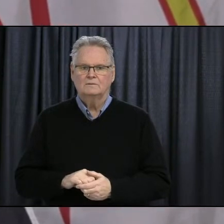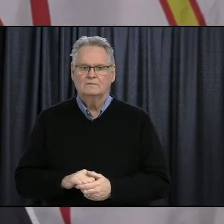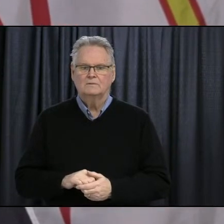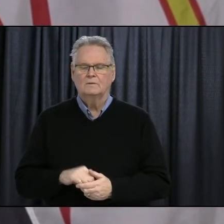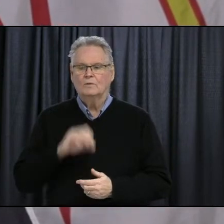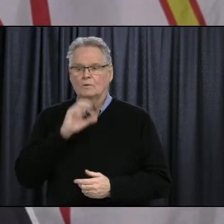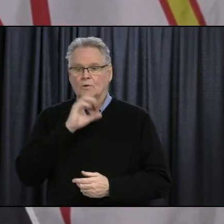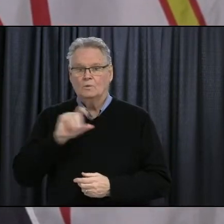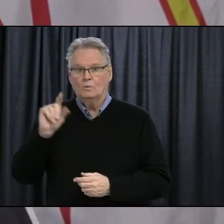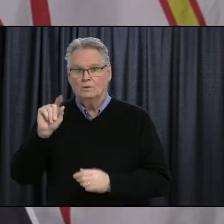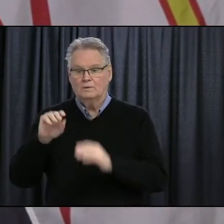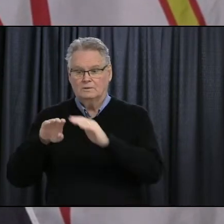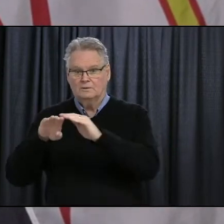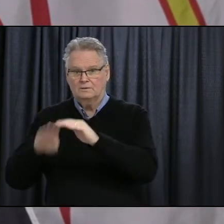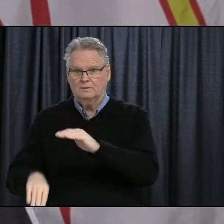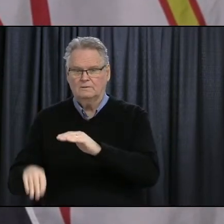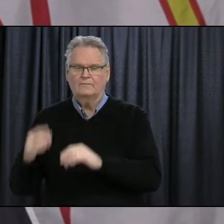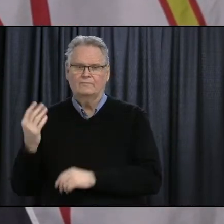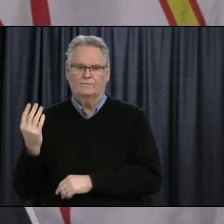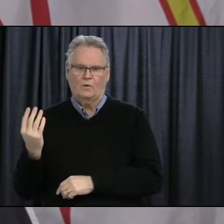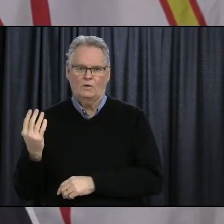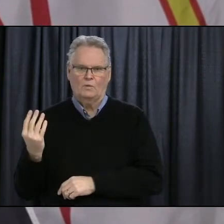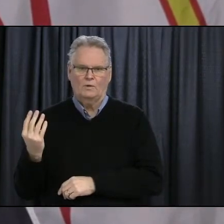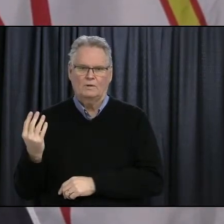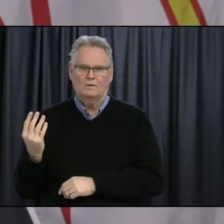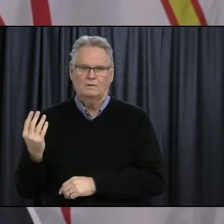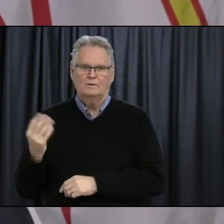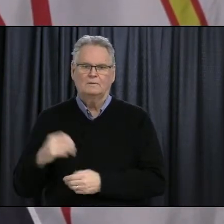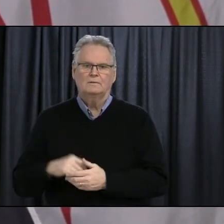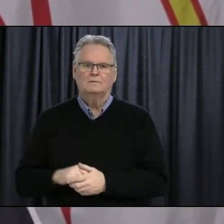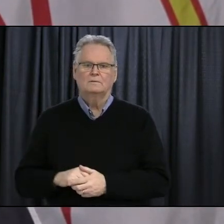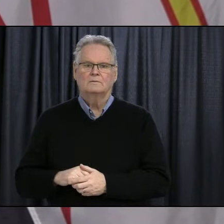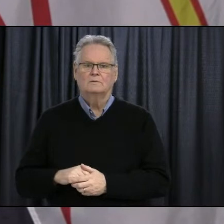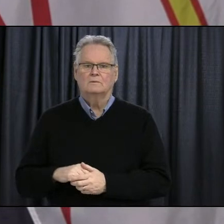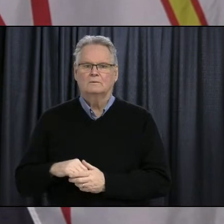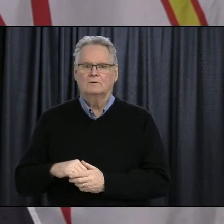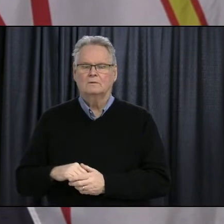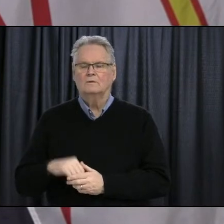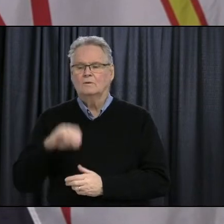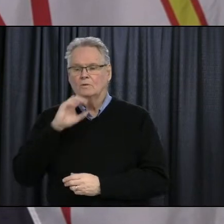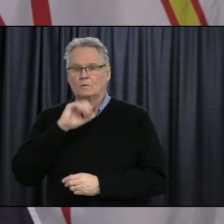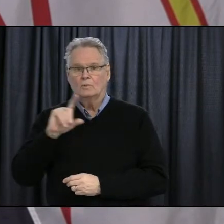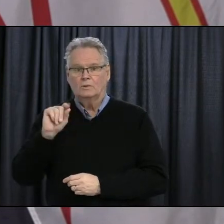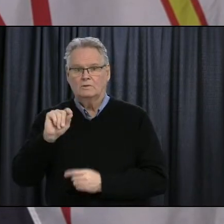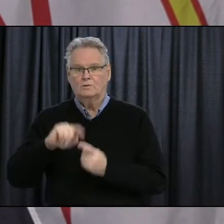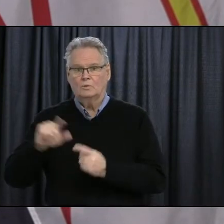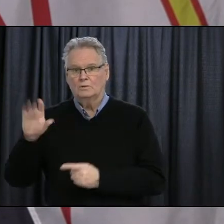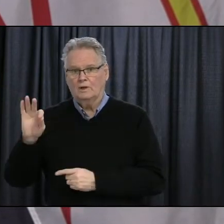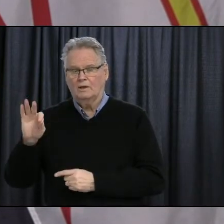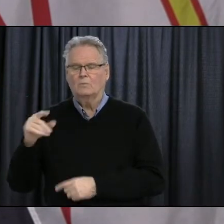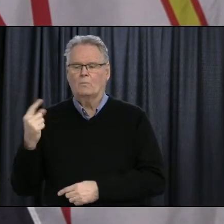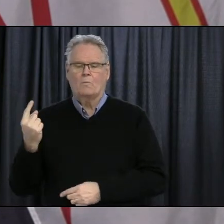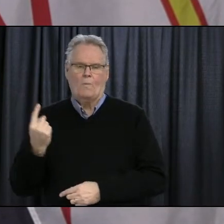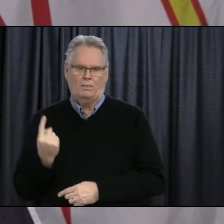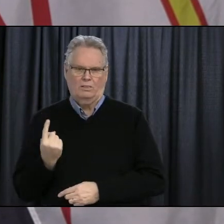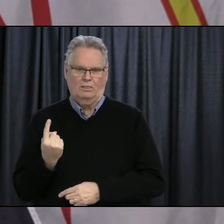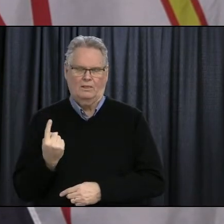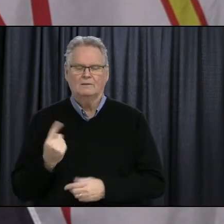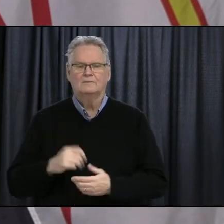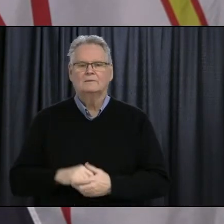39, 2 between 40 and 49, 4 between 50 and 59, and 1 between 60 and